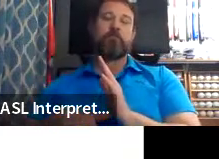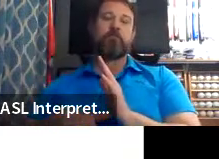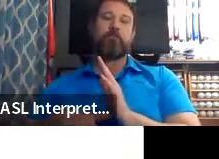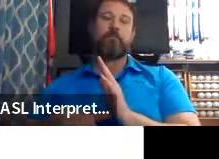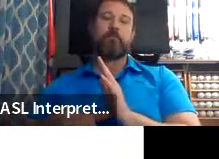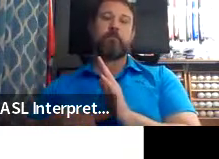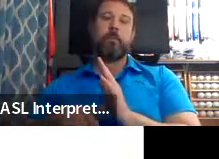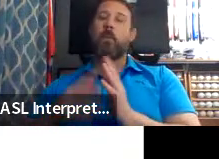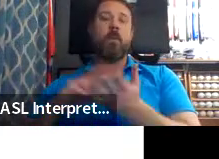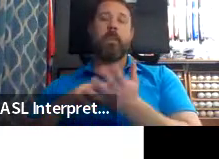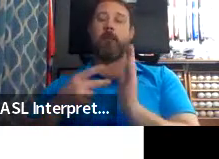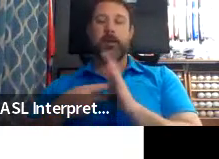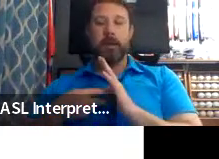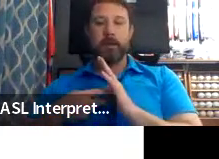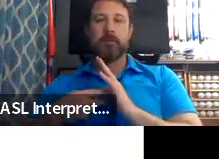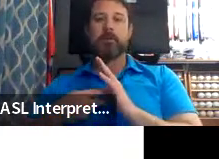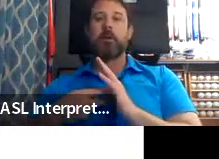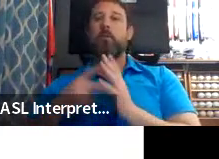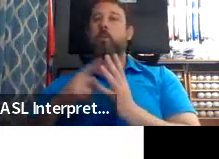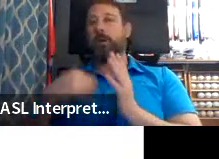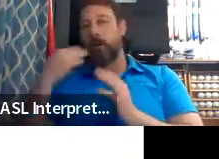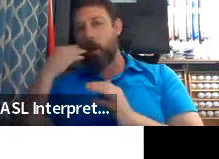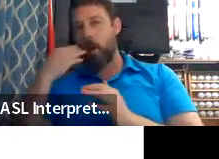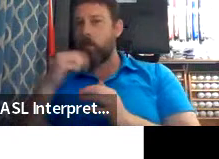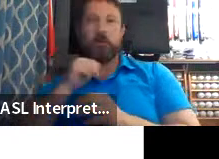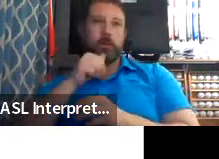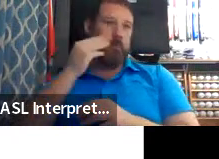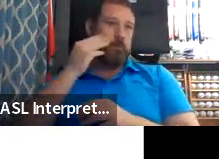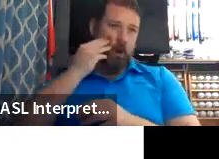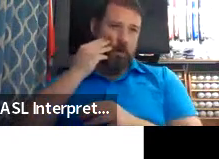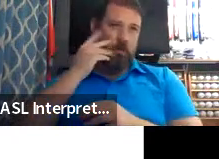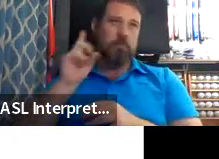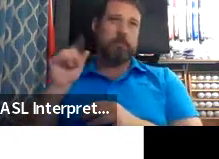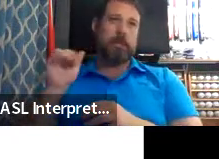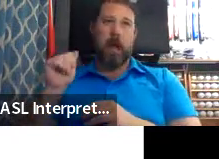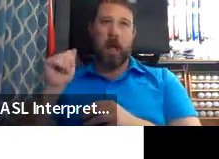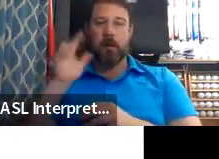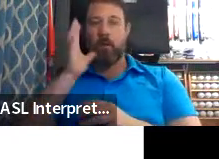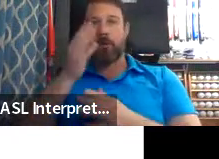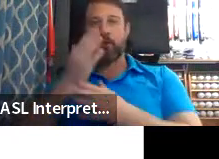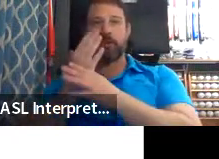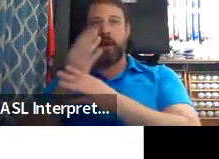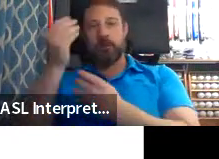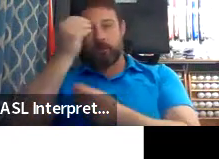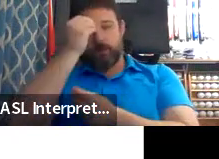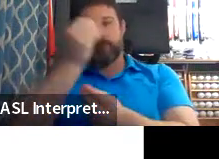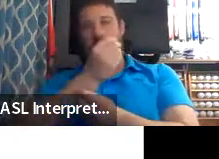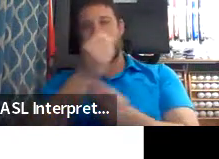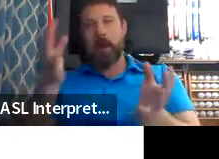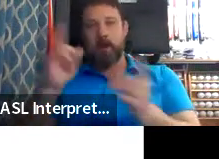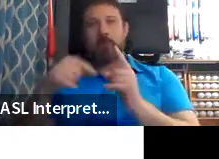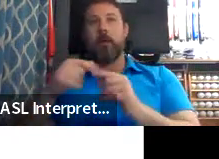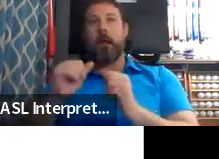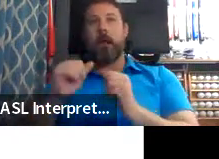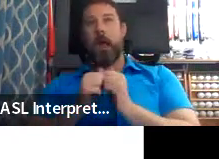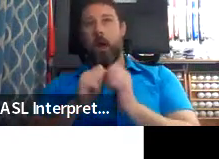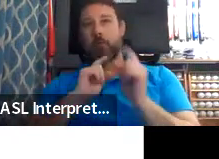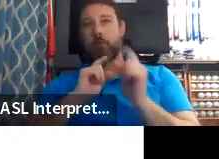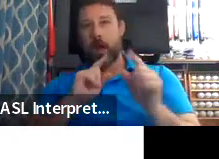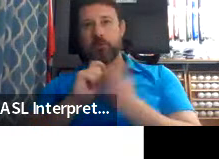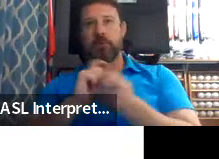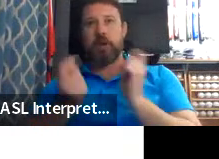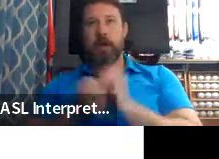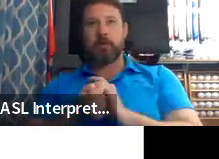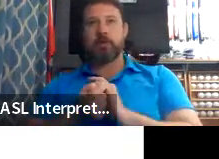that means, what we know, what we don't know. Donato will share some information about how our response is